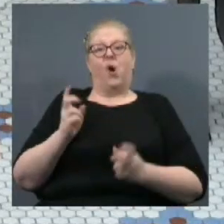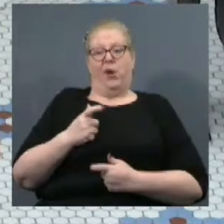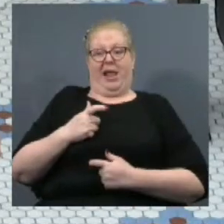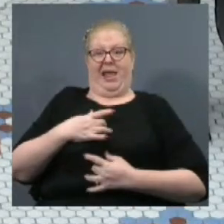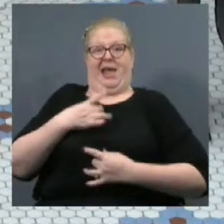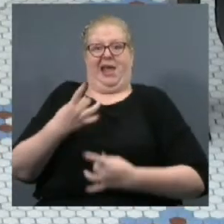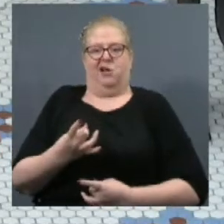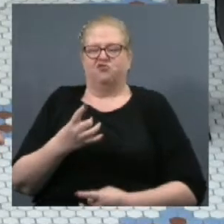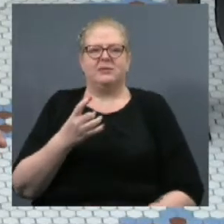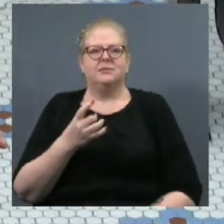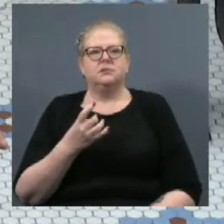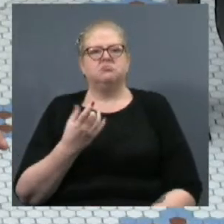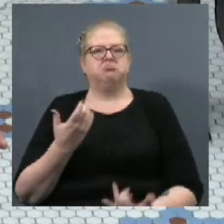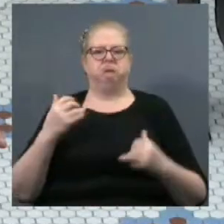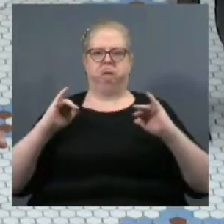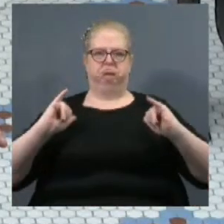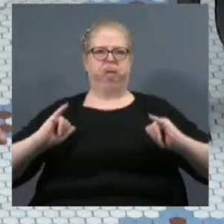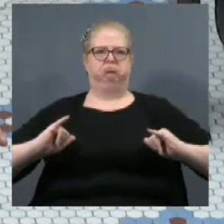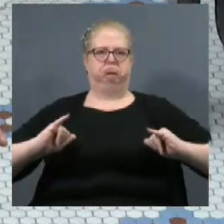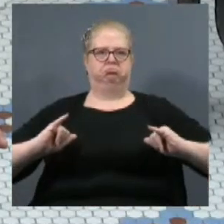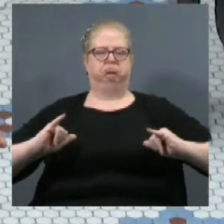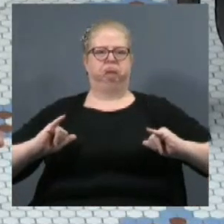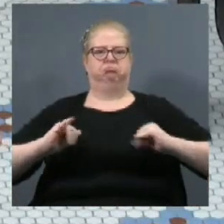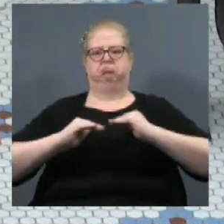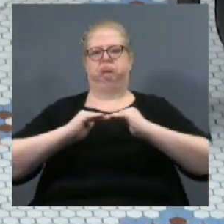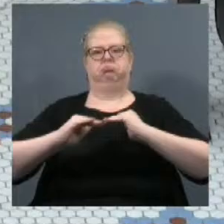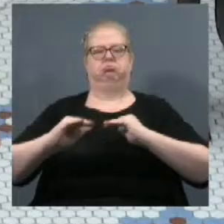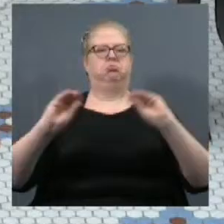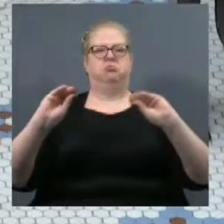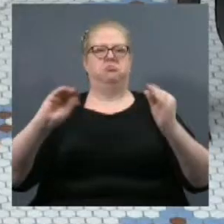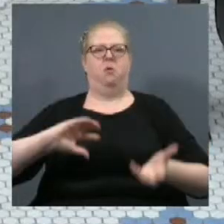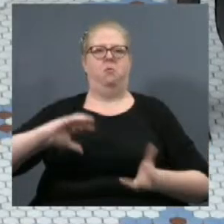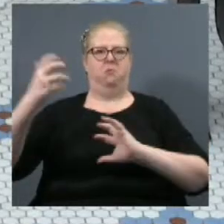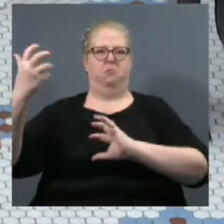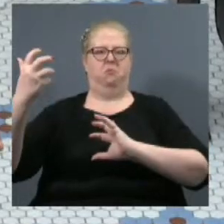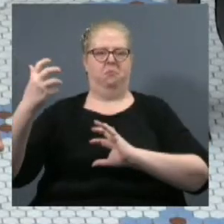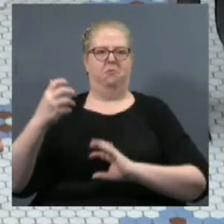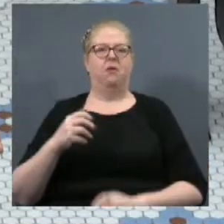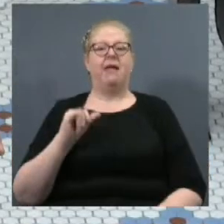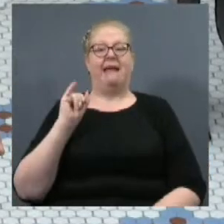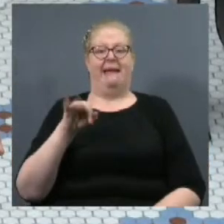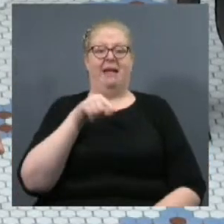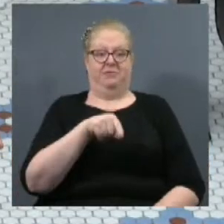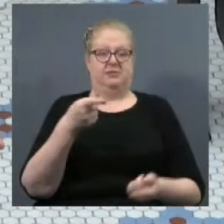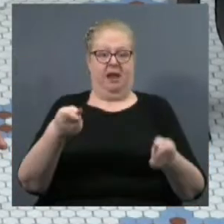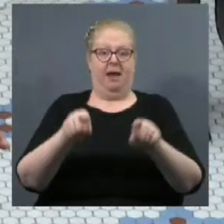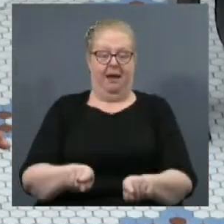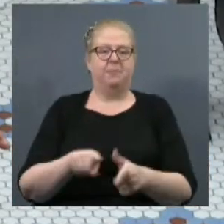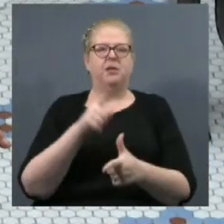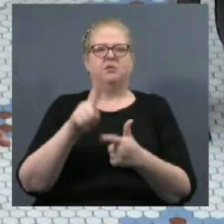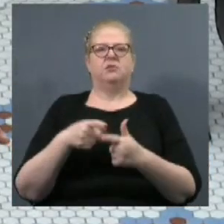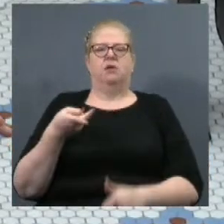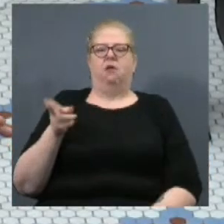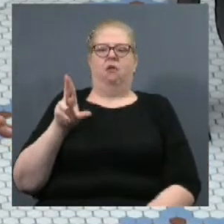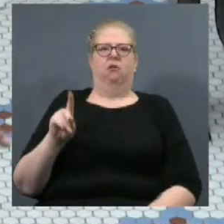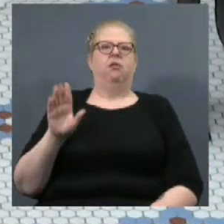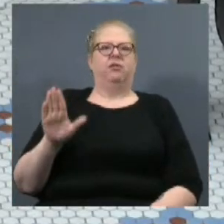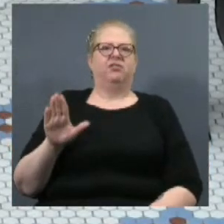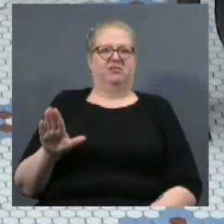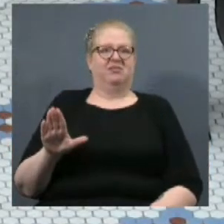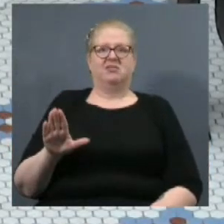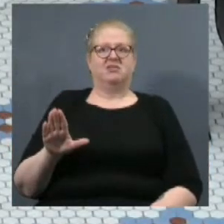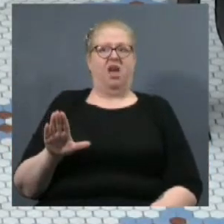of if title changes, HUD's interests for the public housing will remain in place. And that's why they haven't joined as a